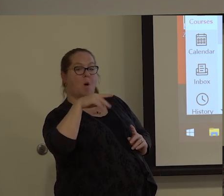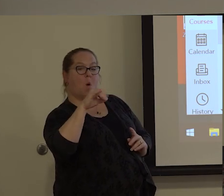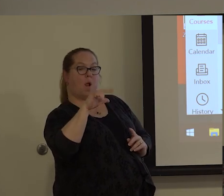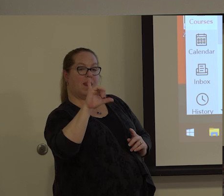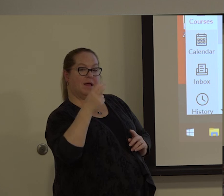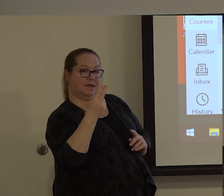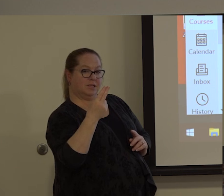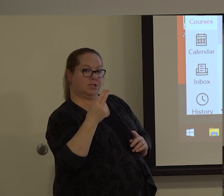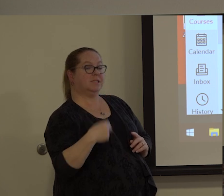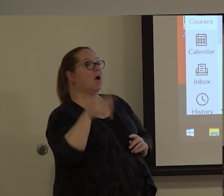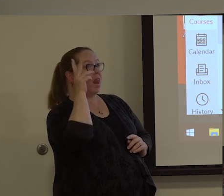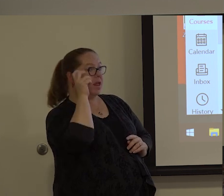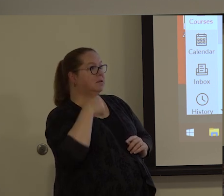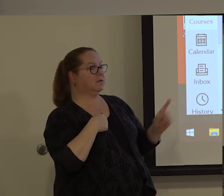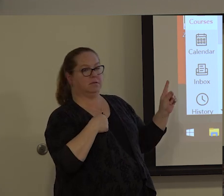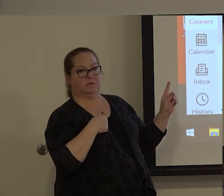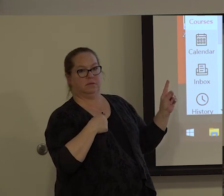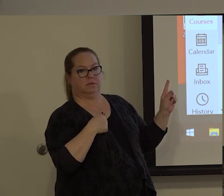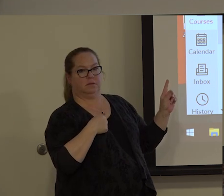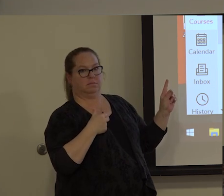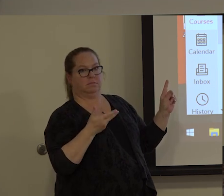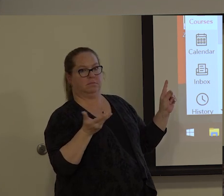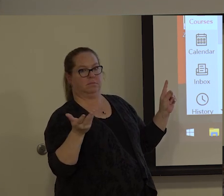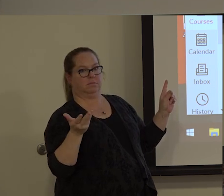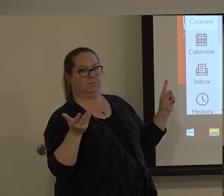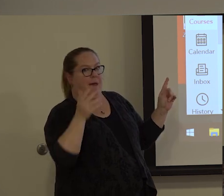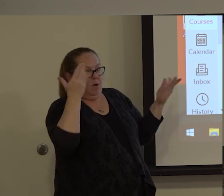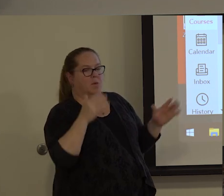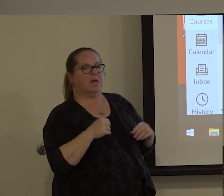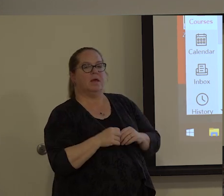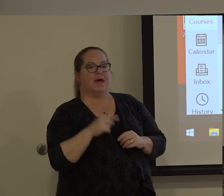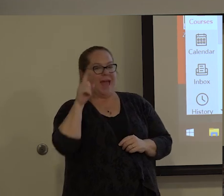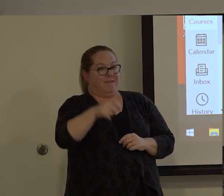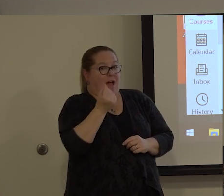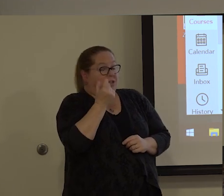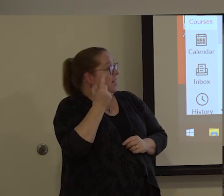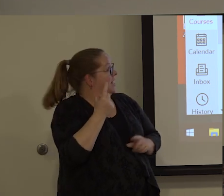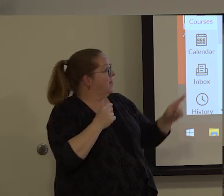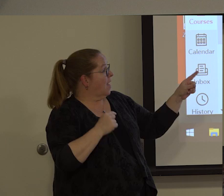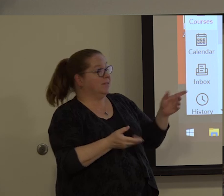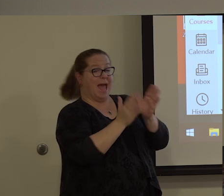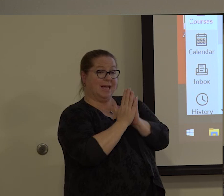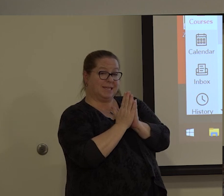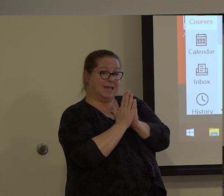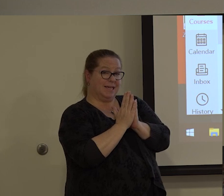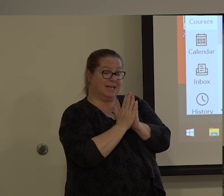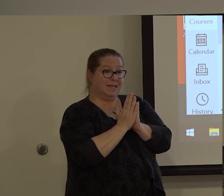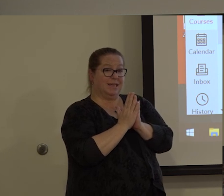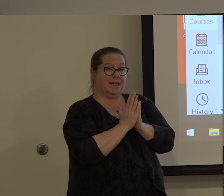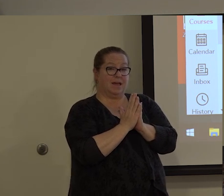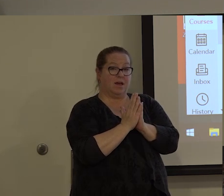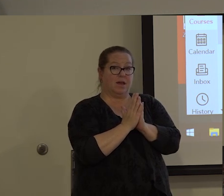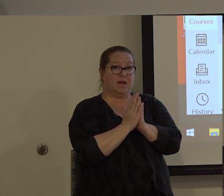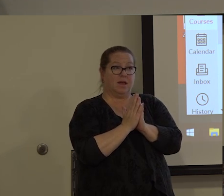we're going to listen to what she says. Jak masz na imię? So this, they have to understand that was asking. So in Polish, they ask either